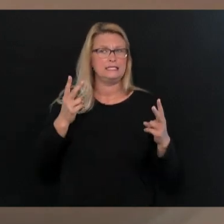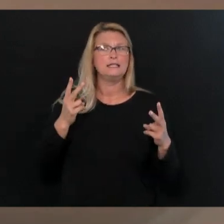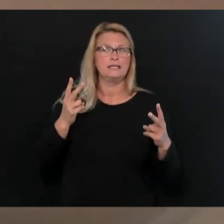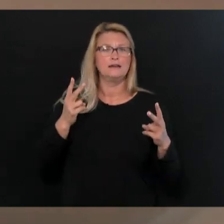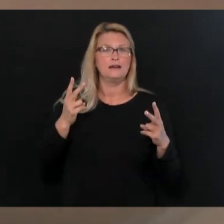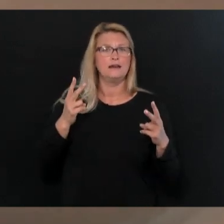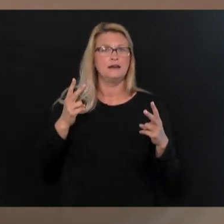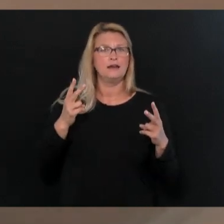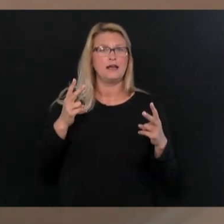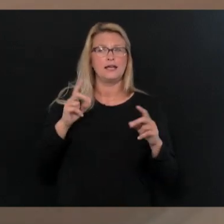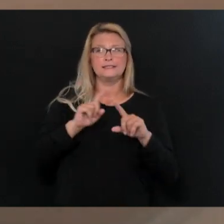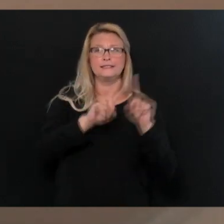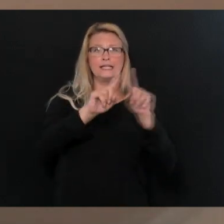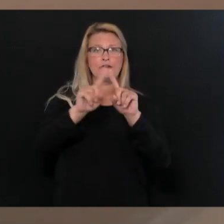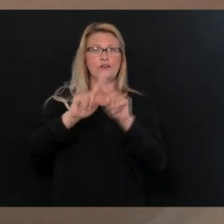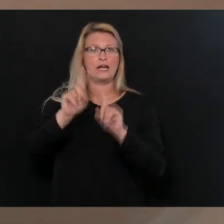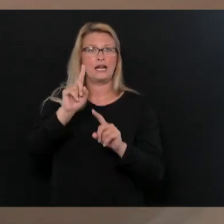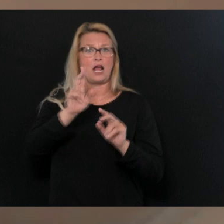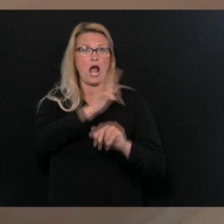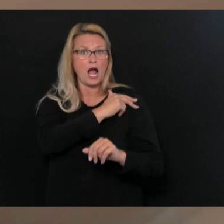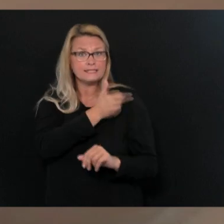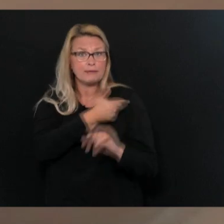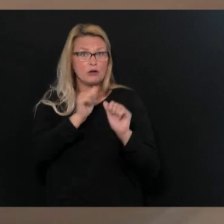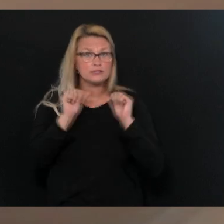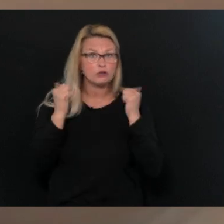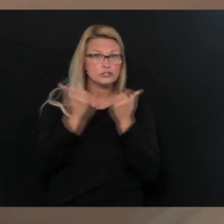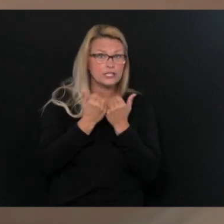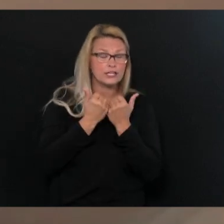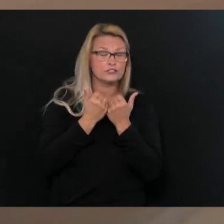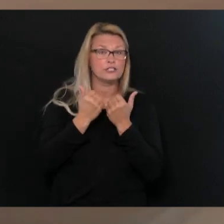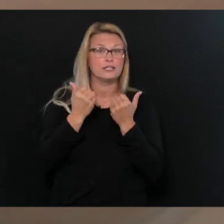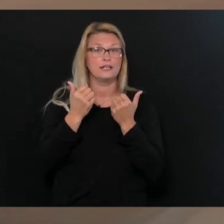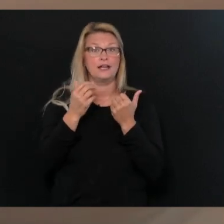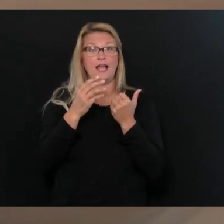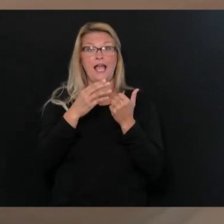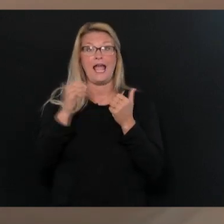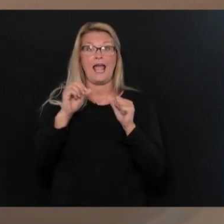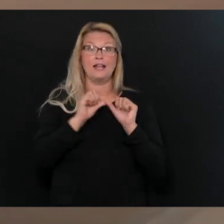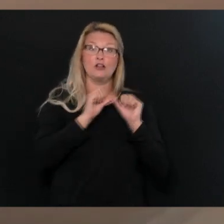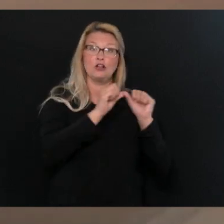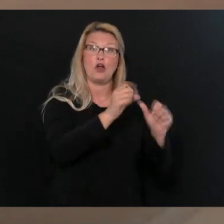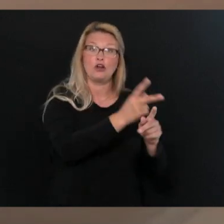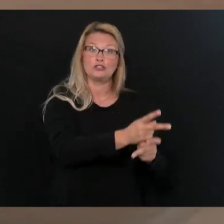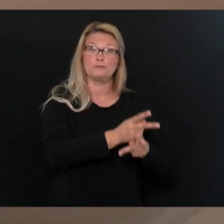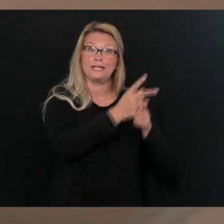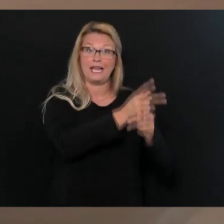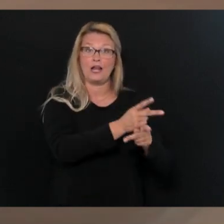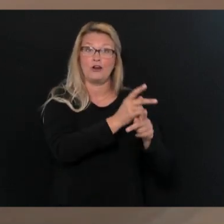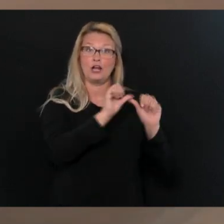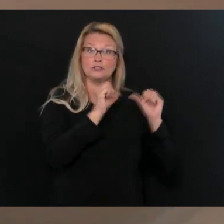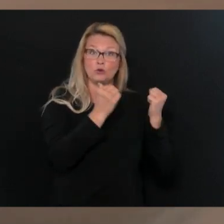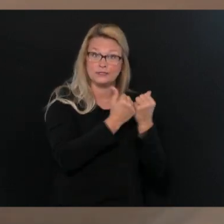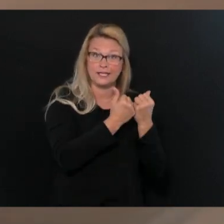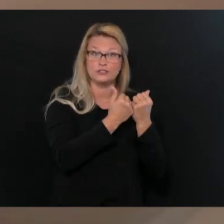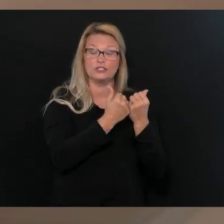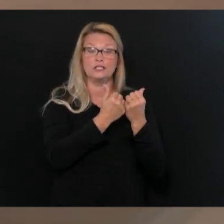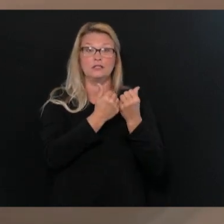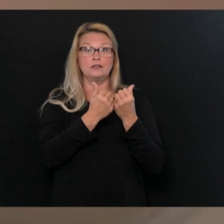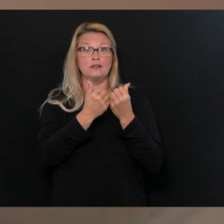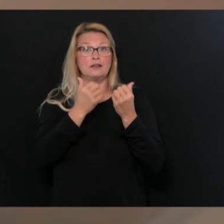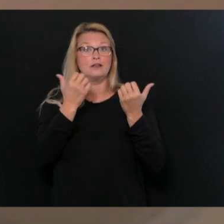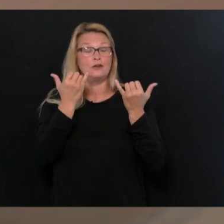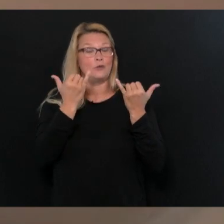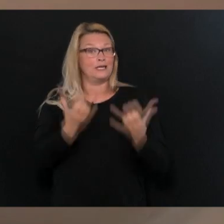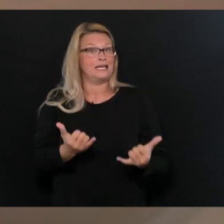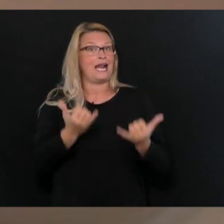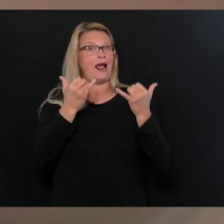the Hospital Association and with the Long-Term Care Association that we have really been